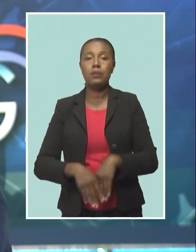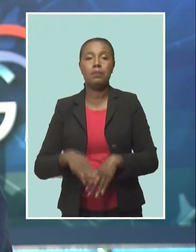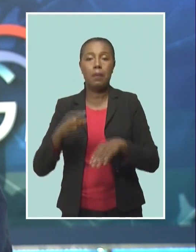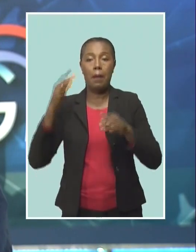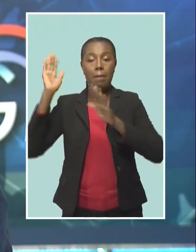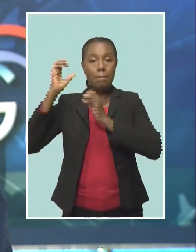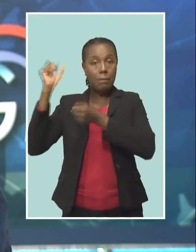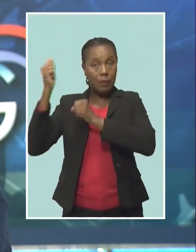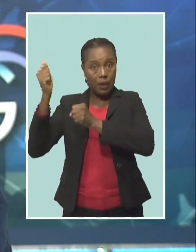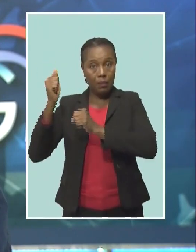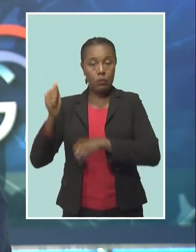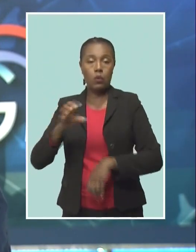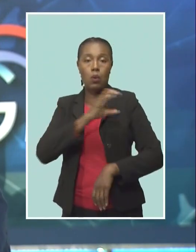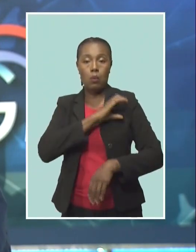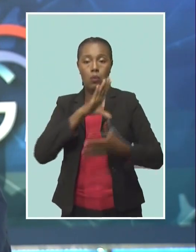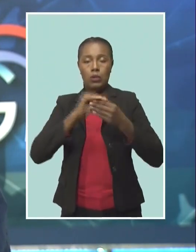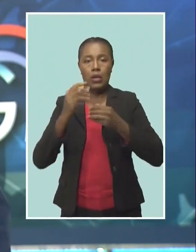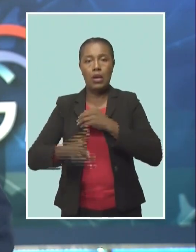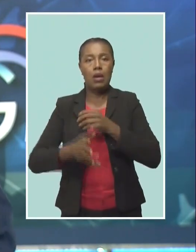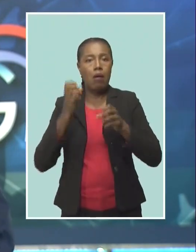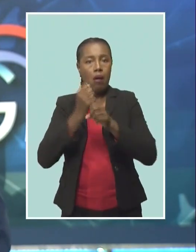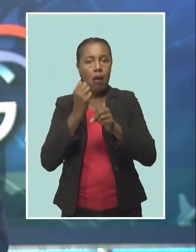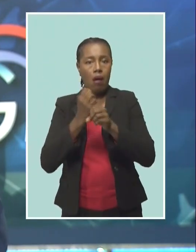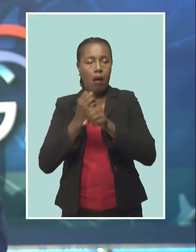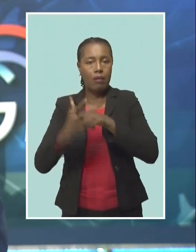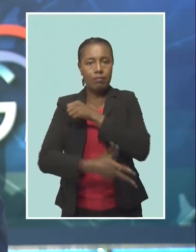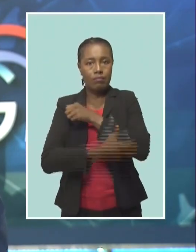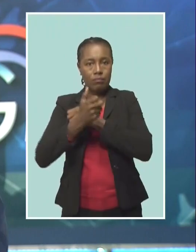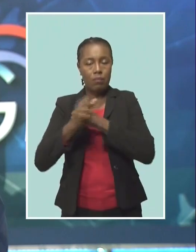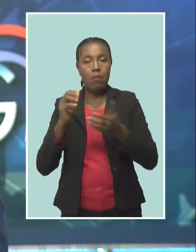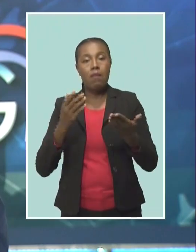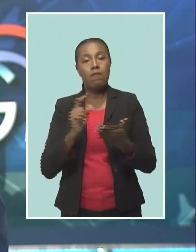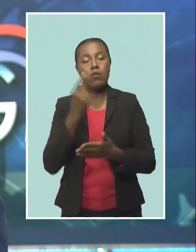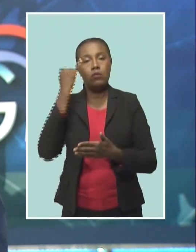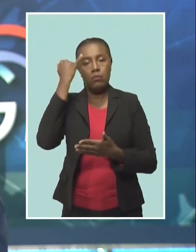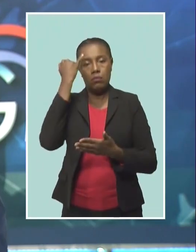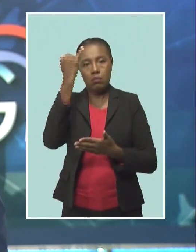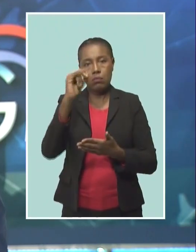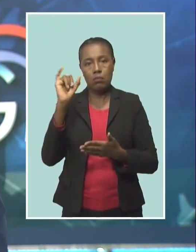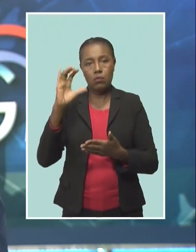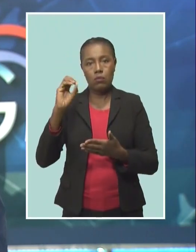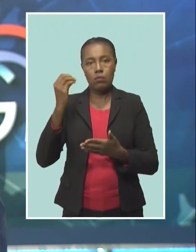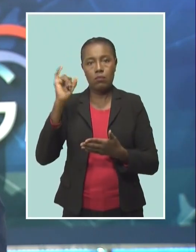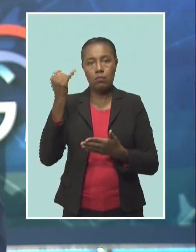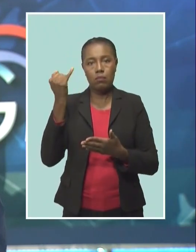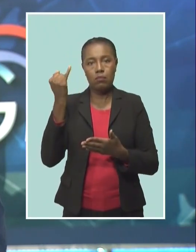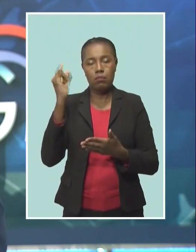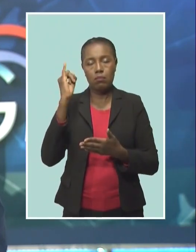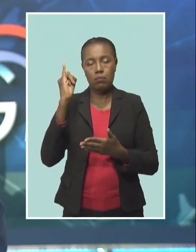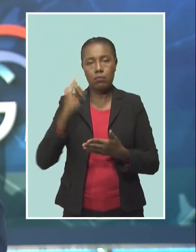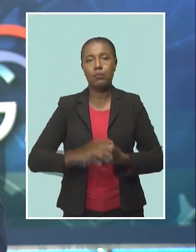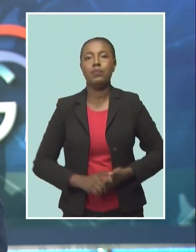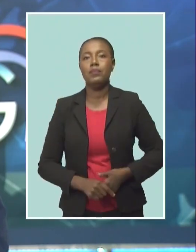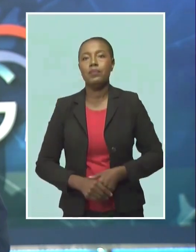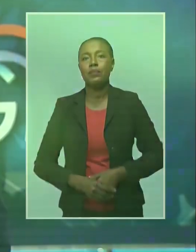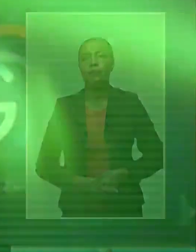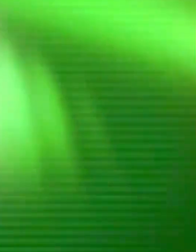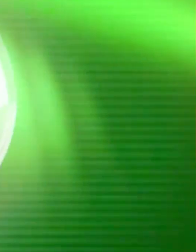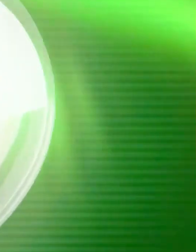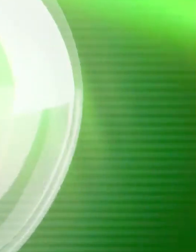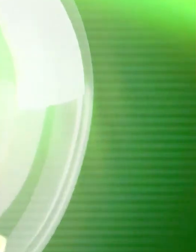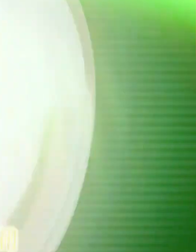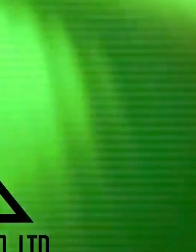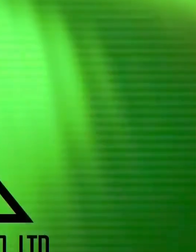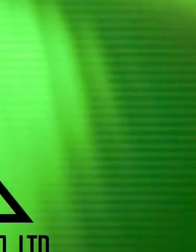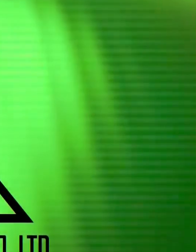alarm about car theft. But first, here's a tip from Cooperators General Insurance. This tip of the day is brought